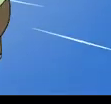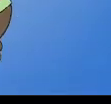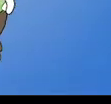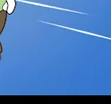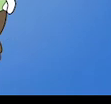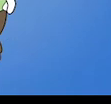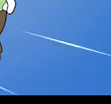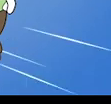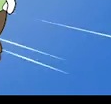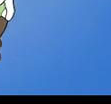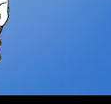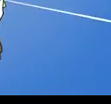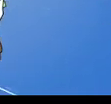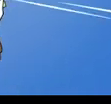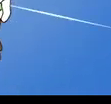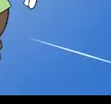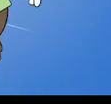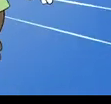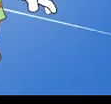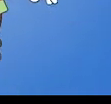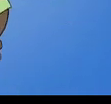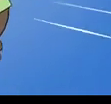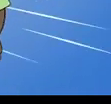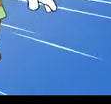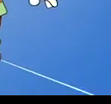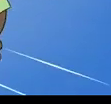Welcome and study with Tanzania Institute of Education.